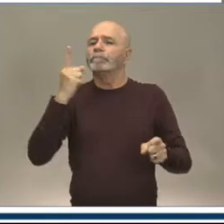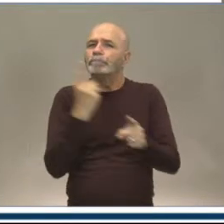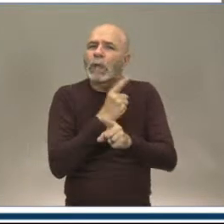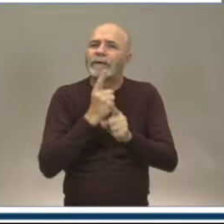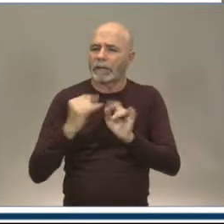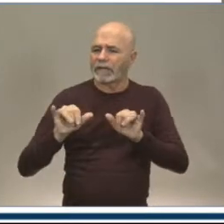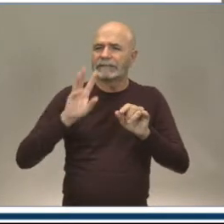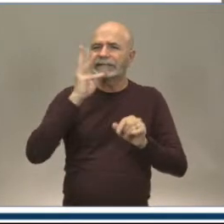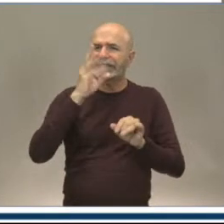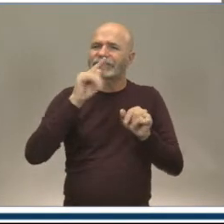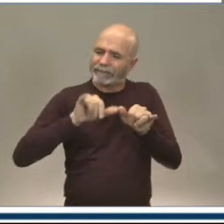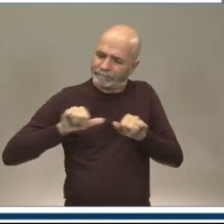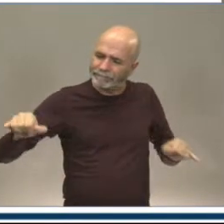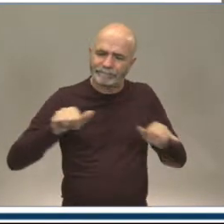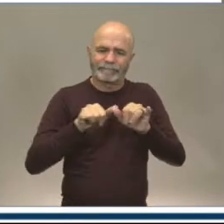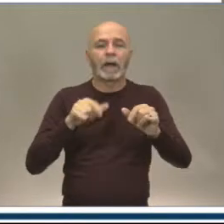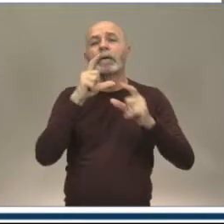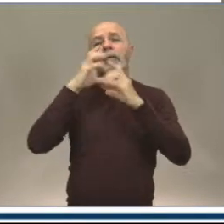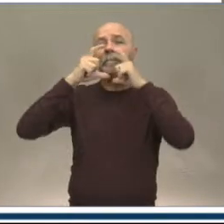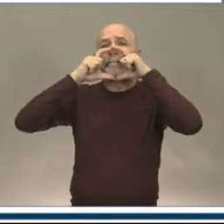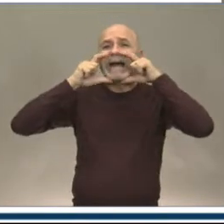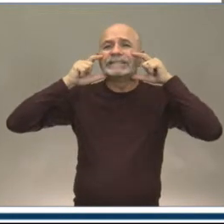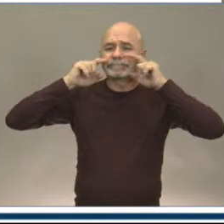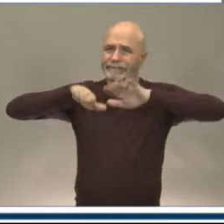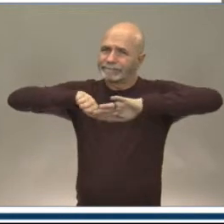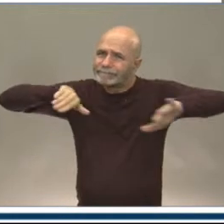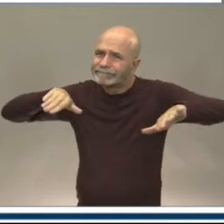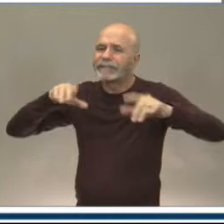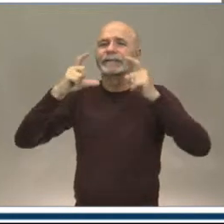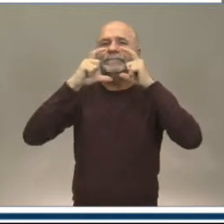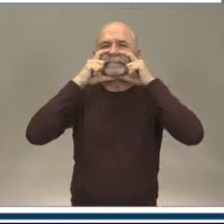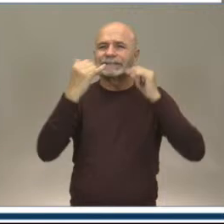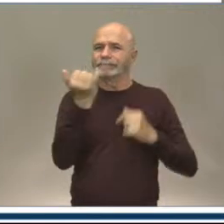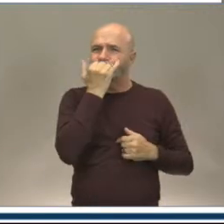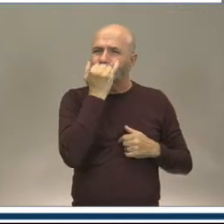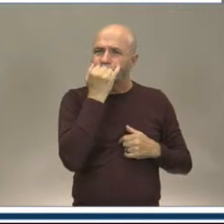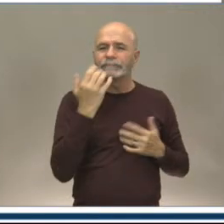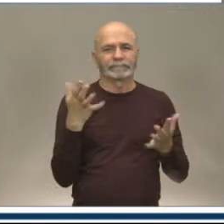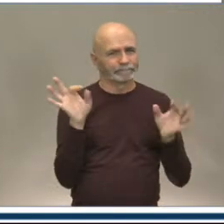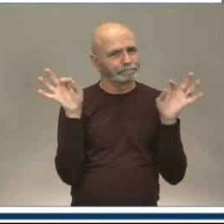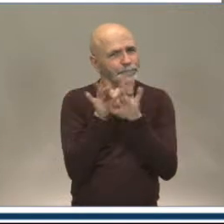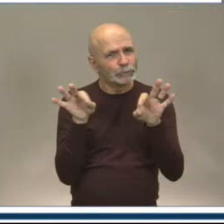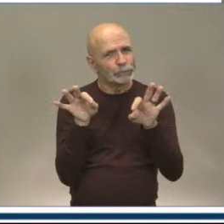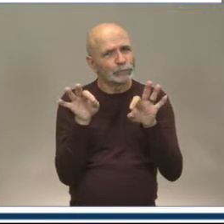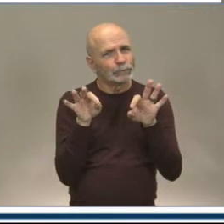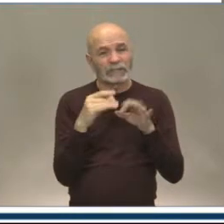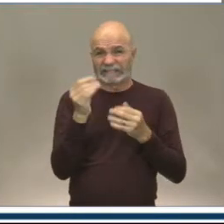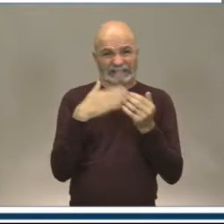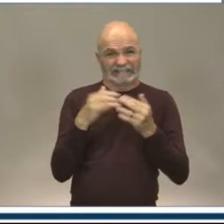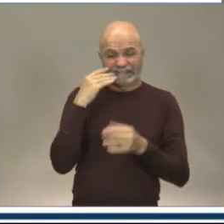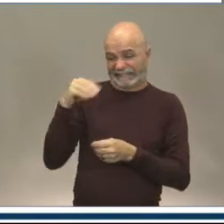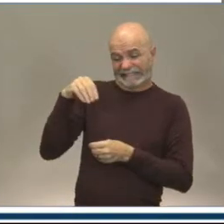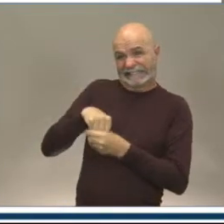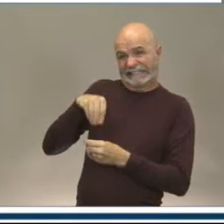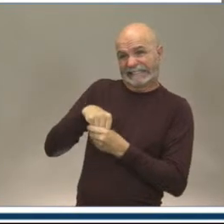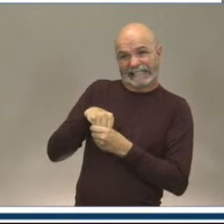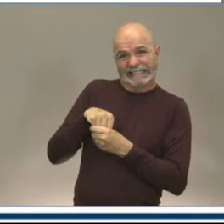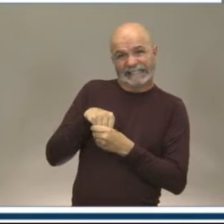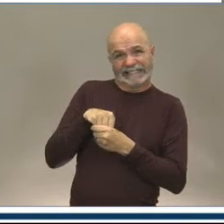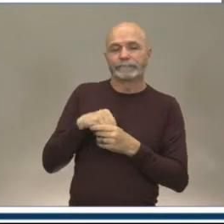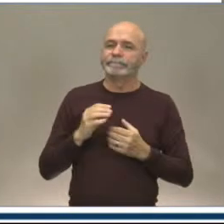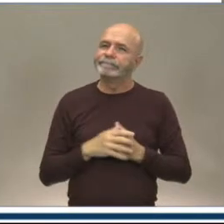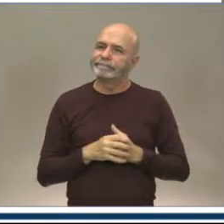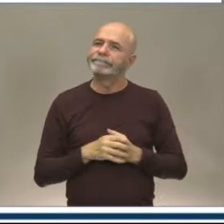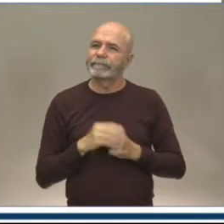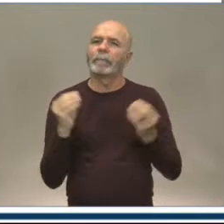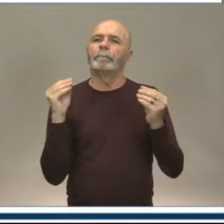proper wearing of masks is an important layer, especially as we move into more indoor activities and we have larger groups of